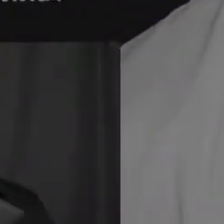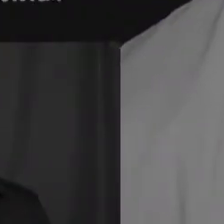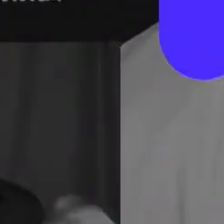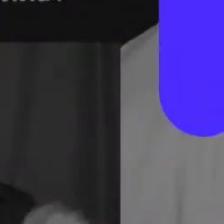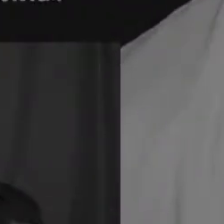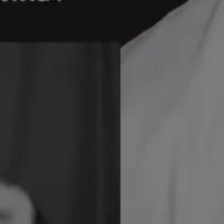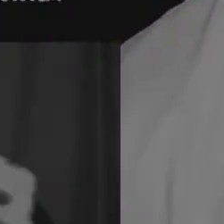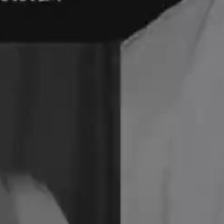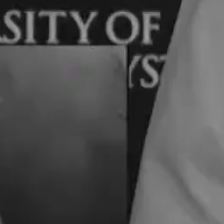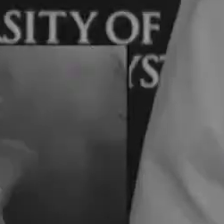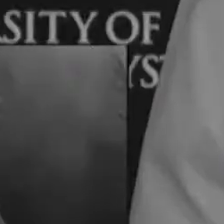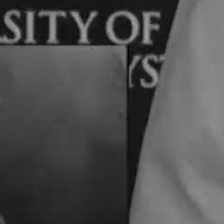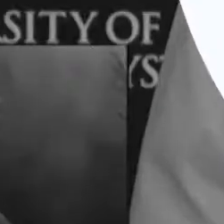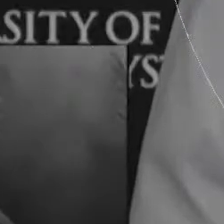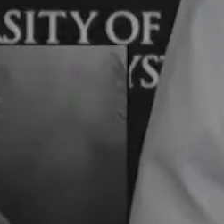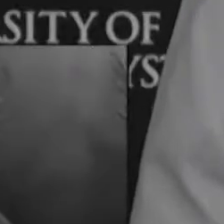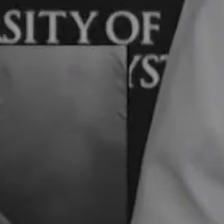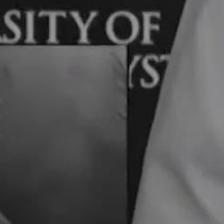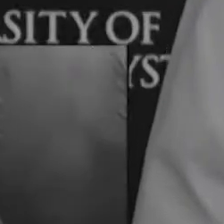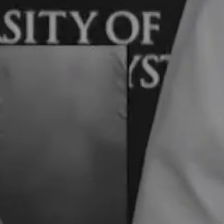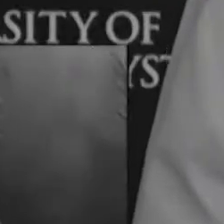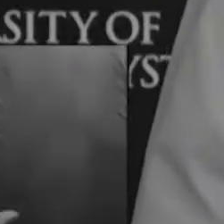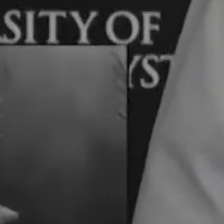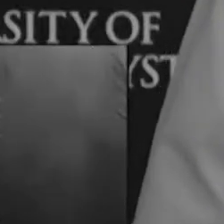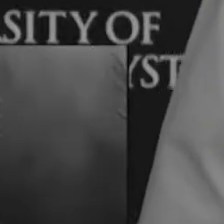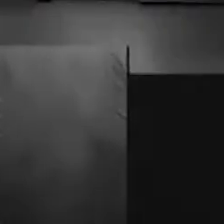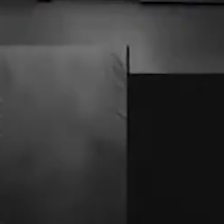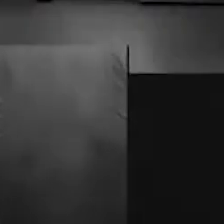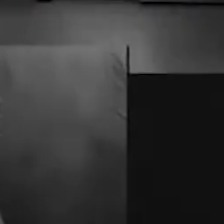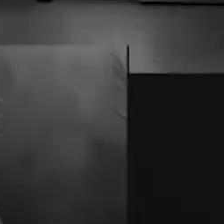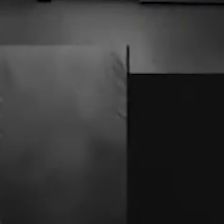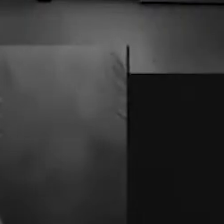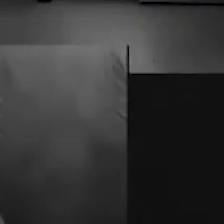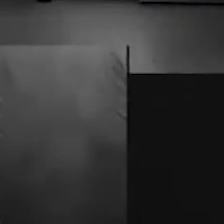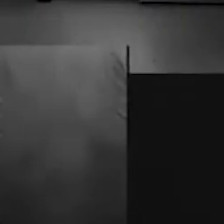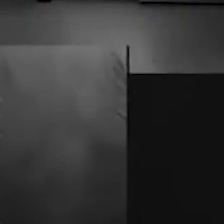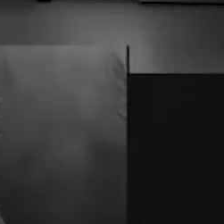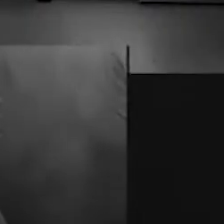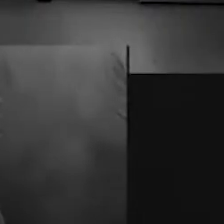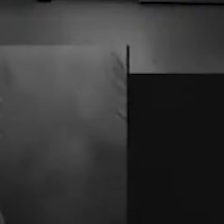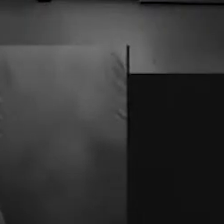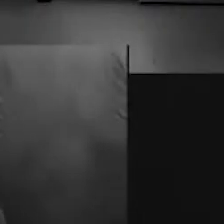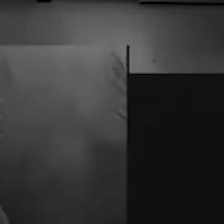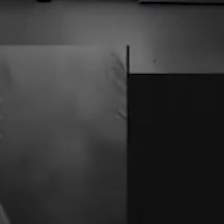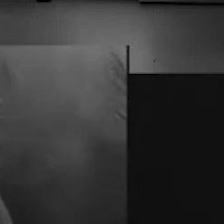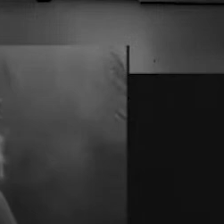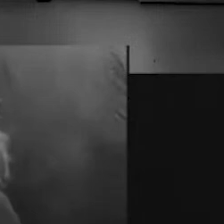mics with Dr. Stites podcast. Now everywhere podcasts are available.